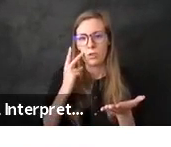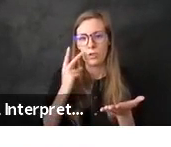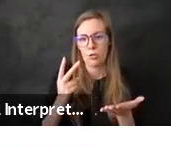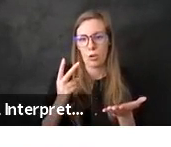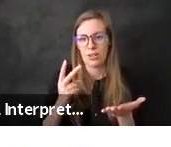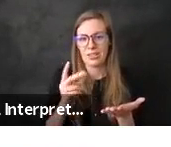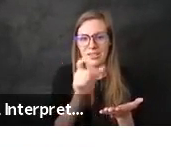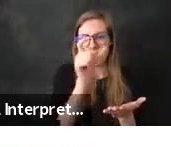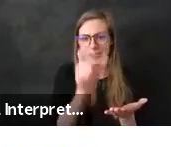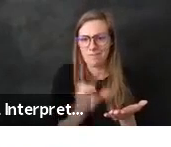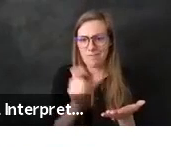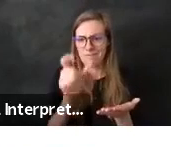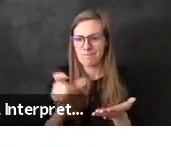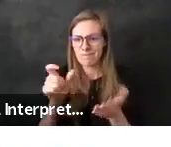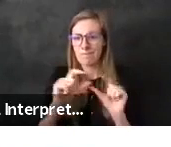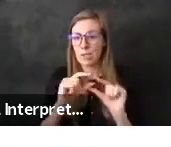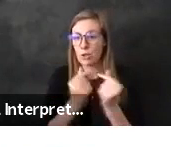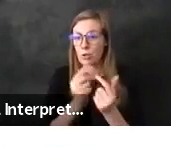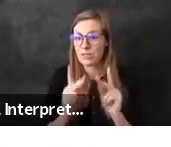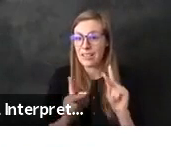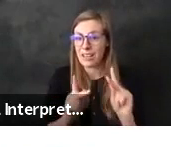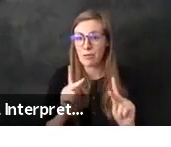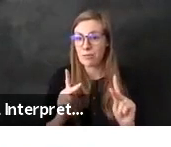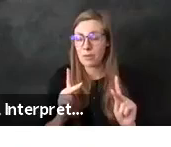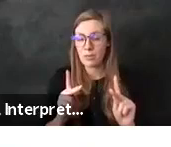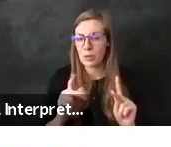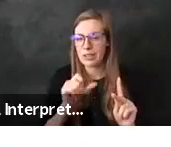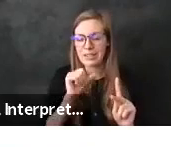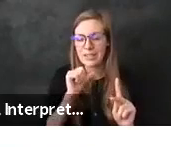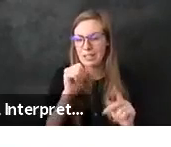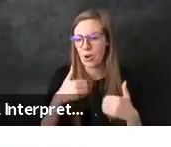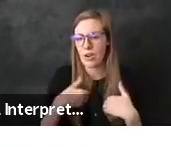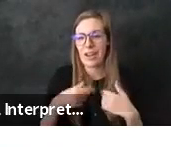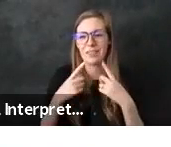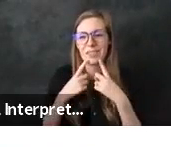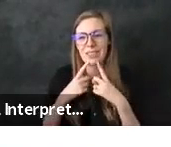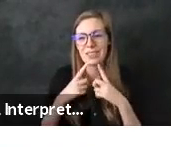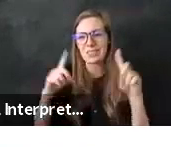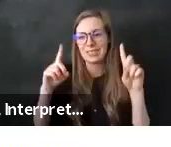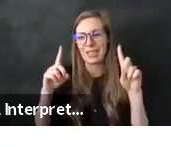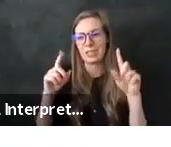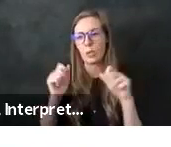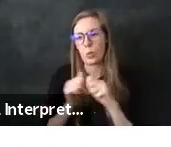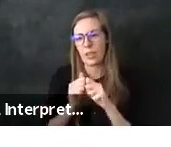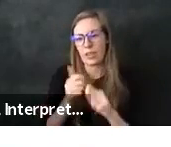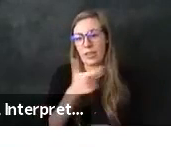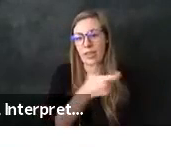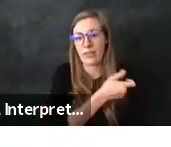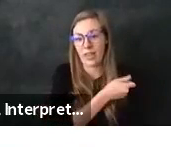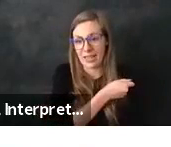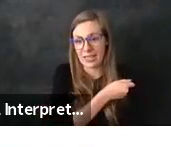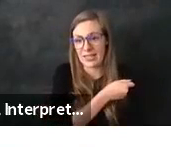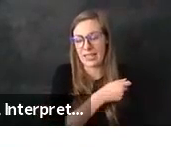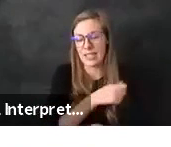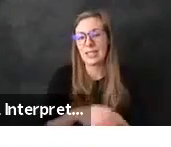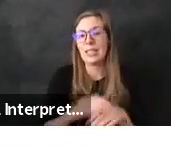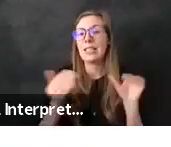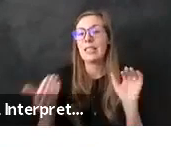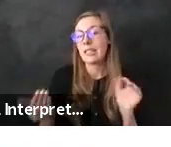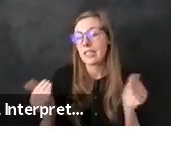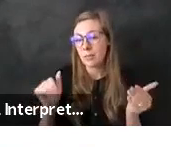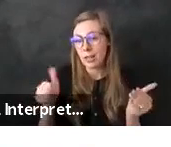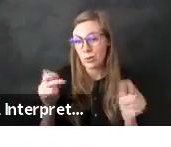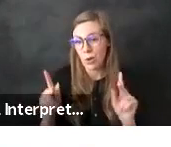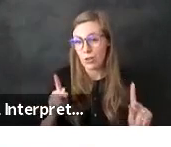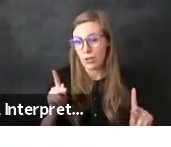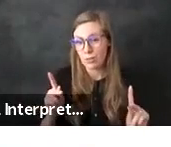groups of people do not achieve the same kind of antibody response as healthy controls. So that's